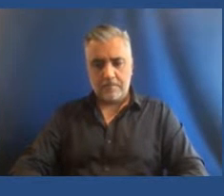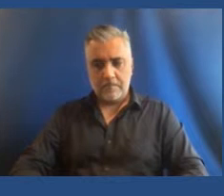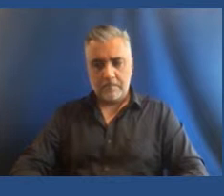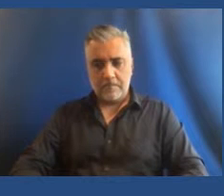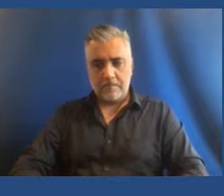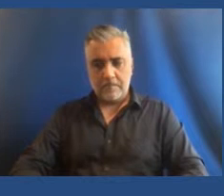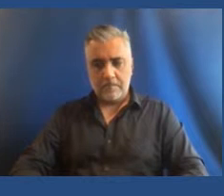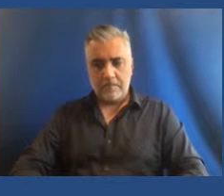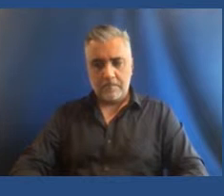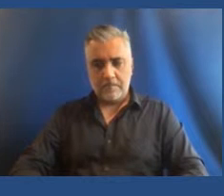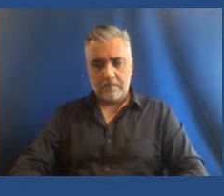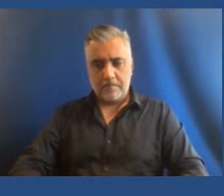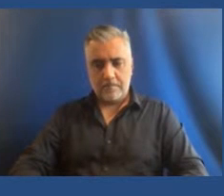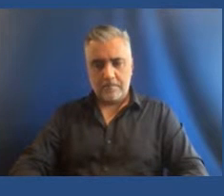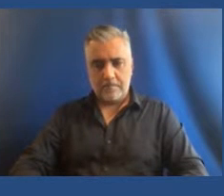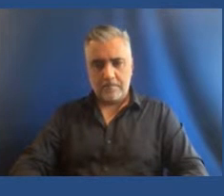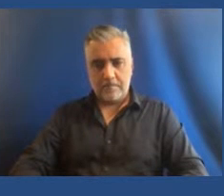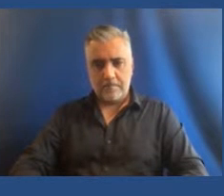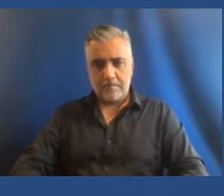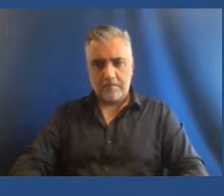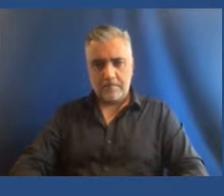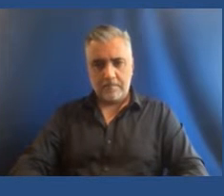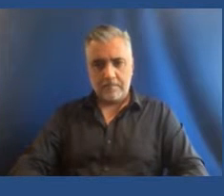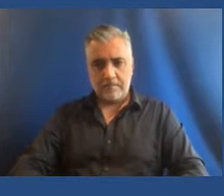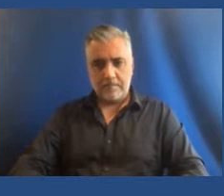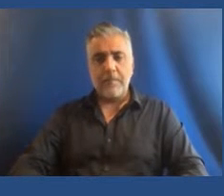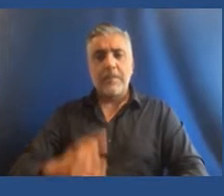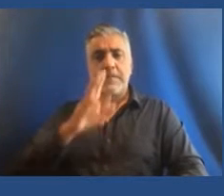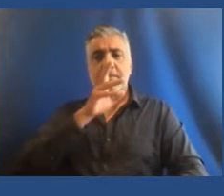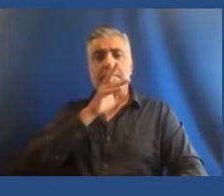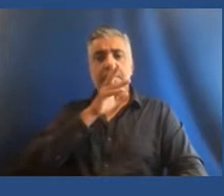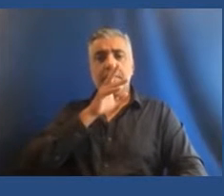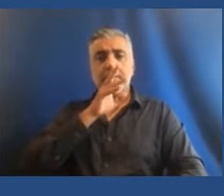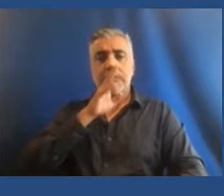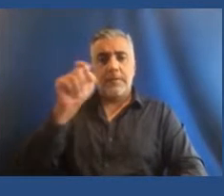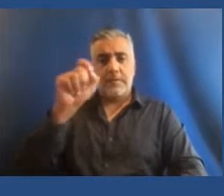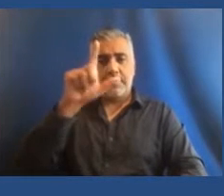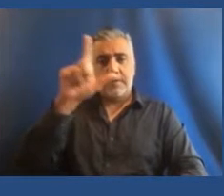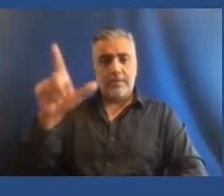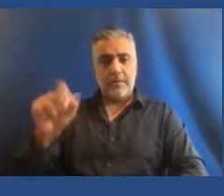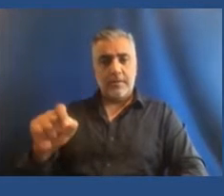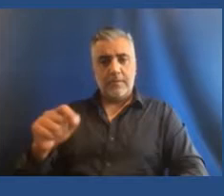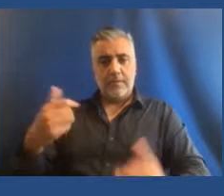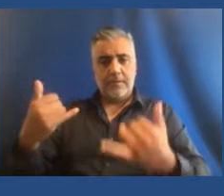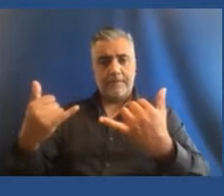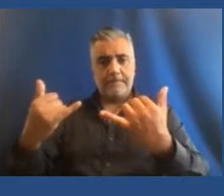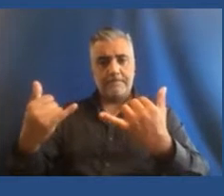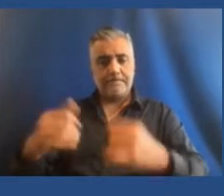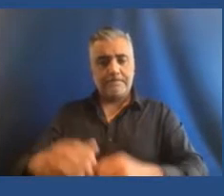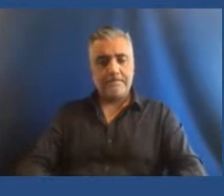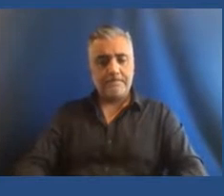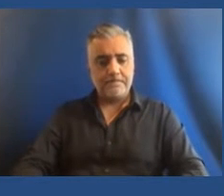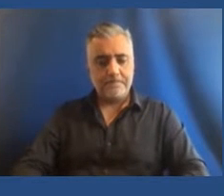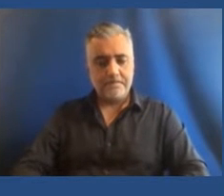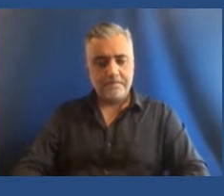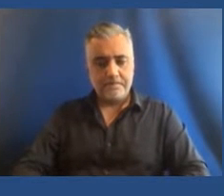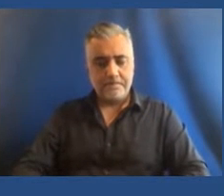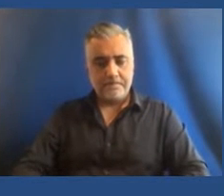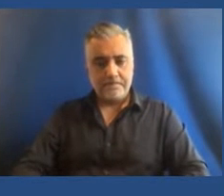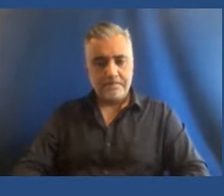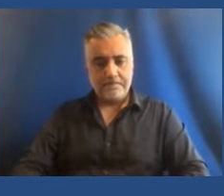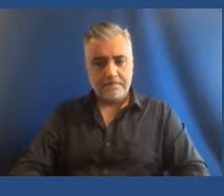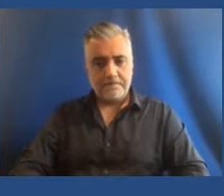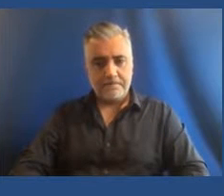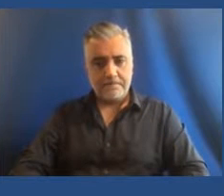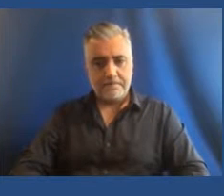Papa, omnibus hic presentibus vere penitentibus, confessis ac sacra